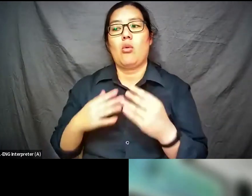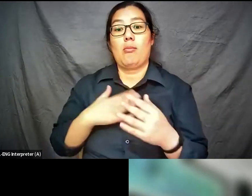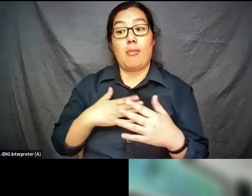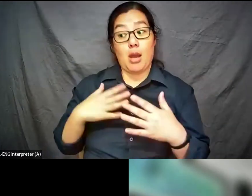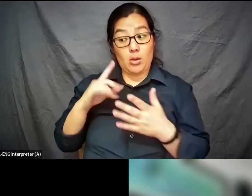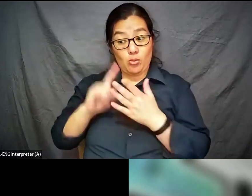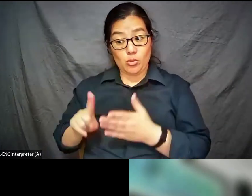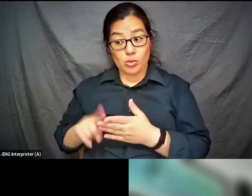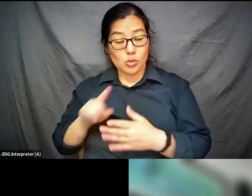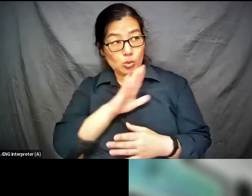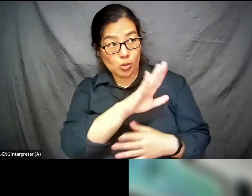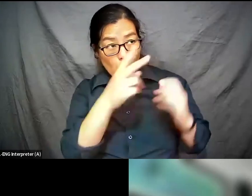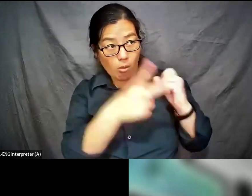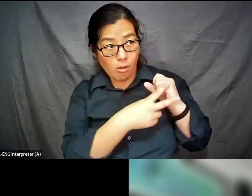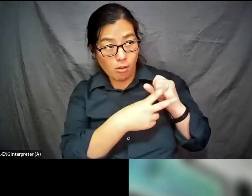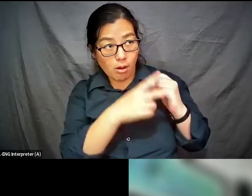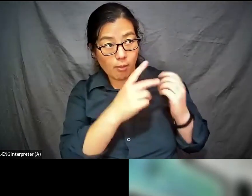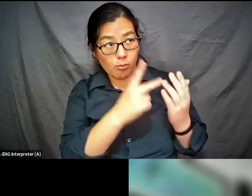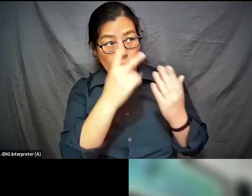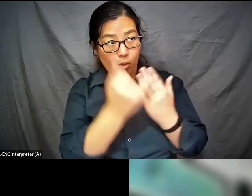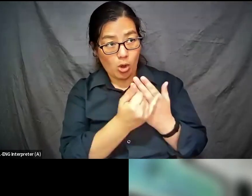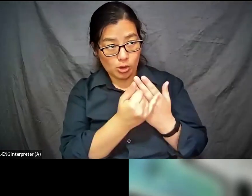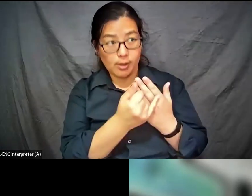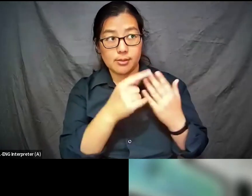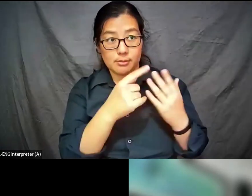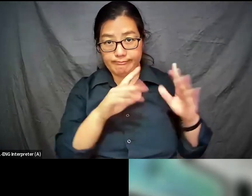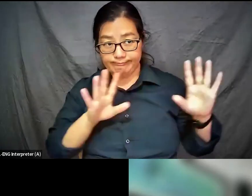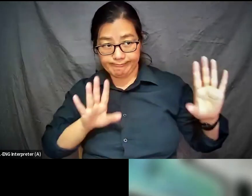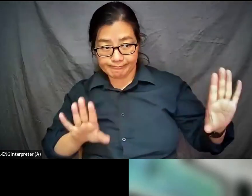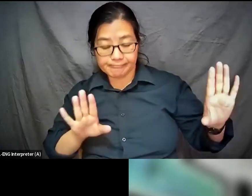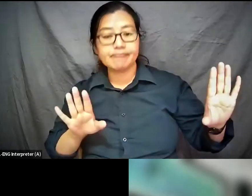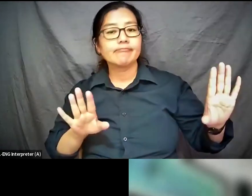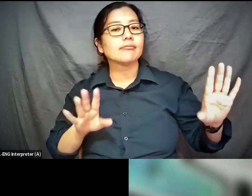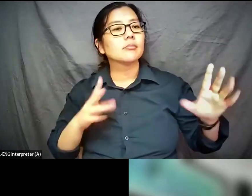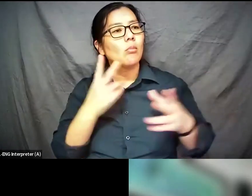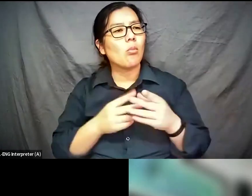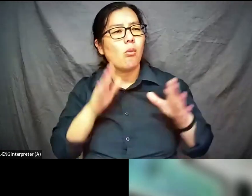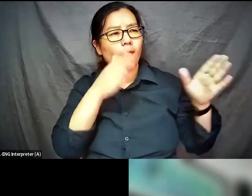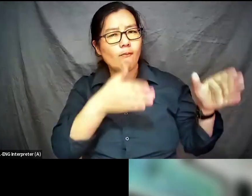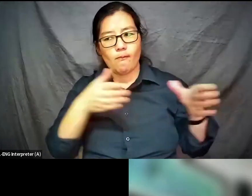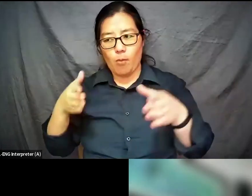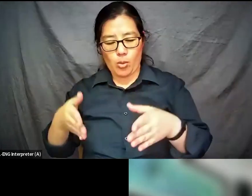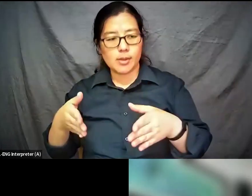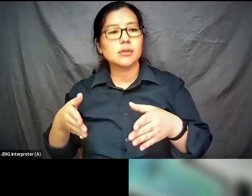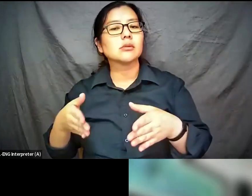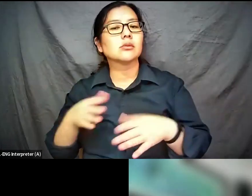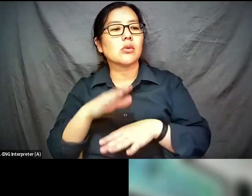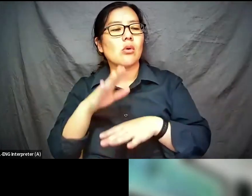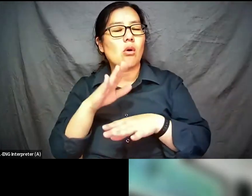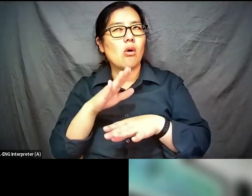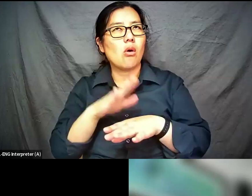missing and not immediately having the language, but recognizing that there was something missing. And as I